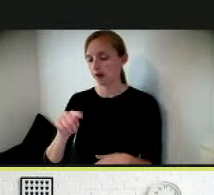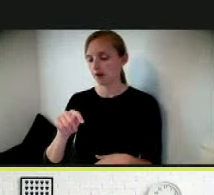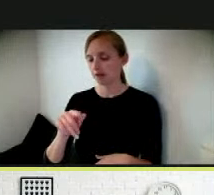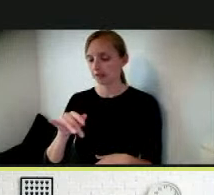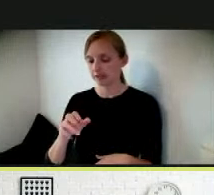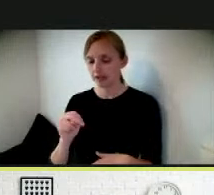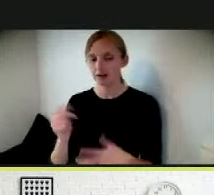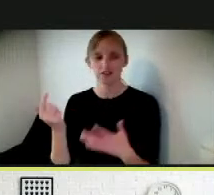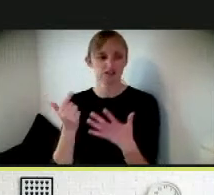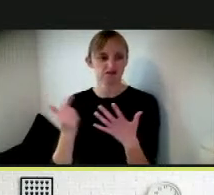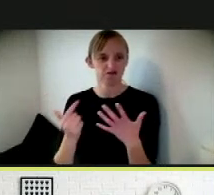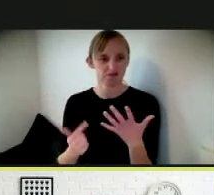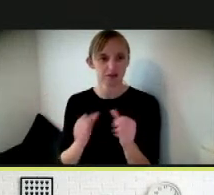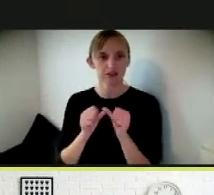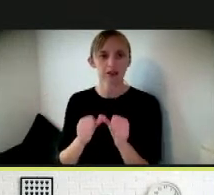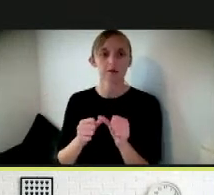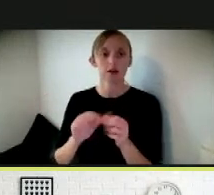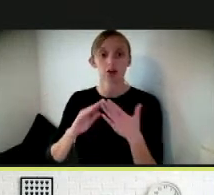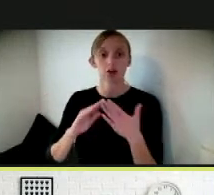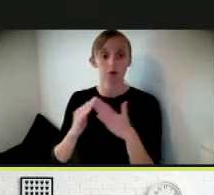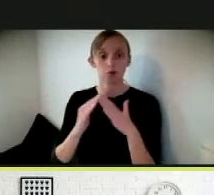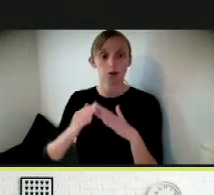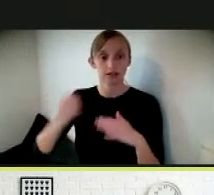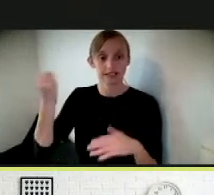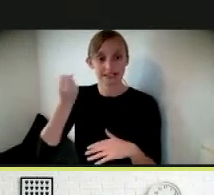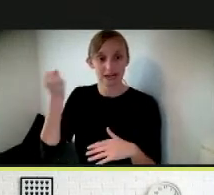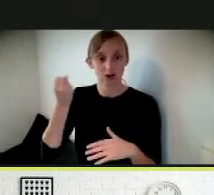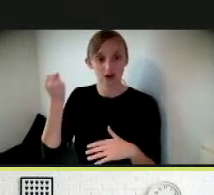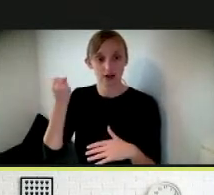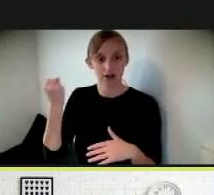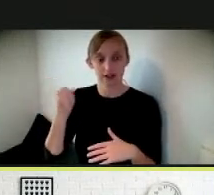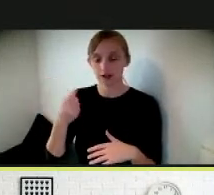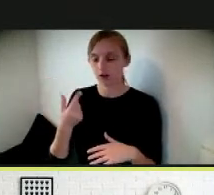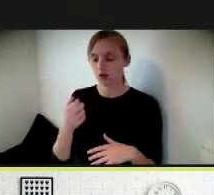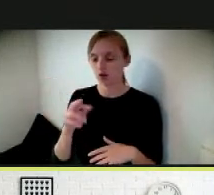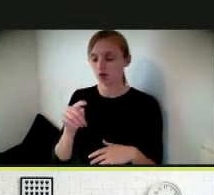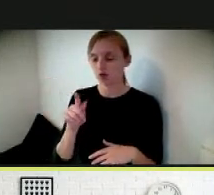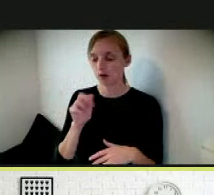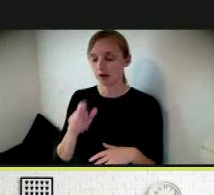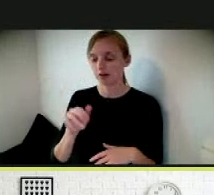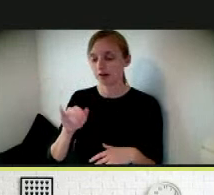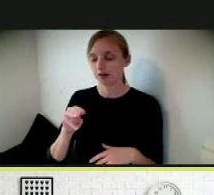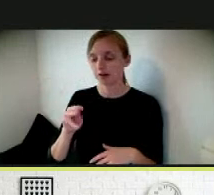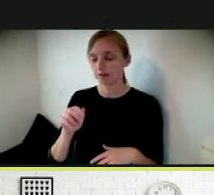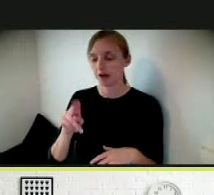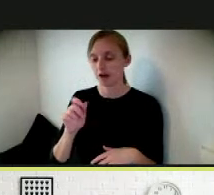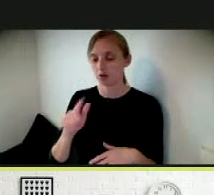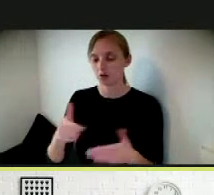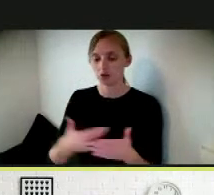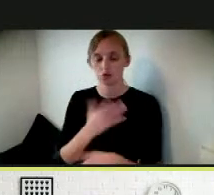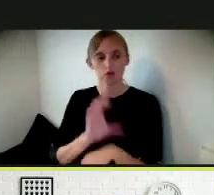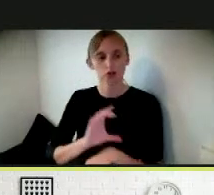our community Saturdays at Greater Emmanuel Church, New Providence Baptist Church, and Galilee